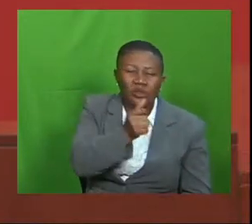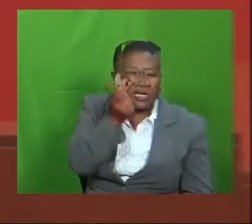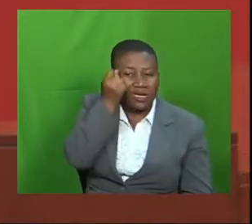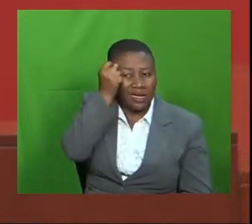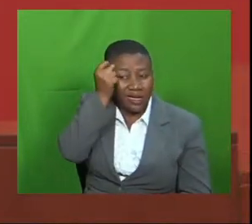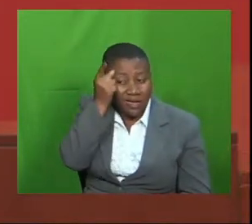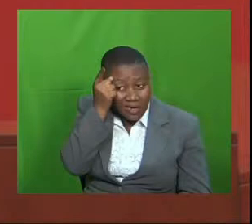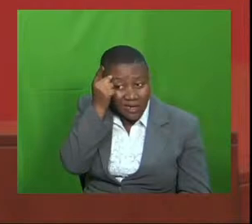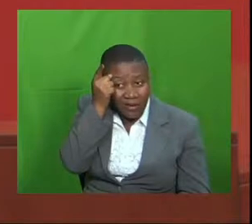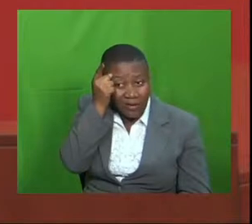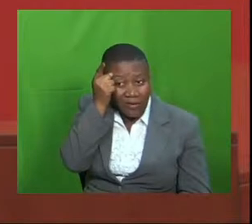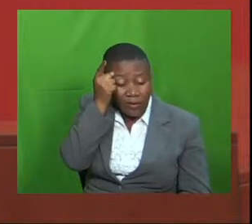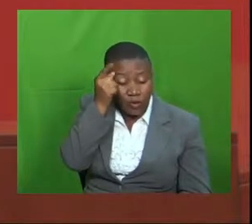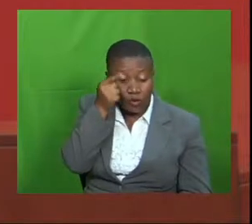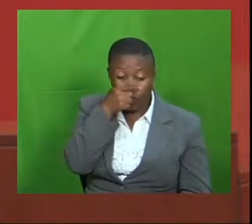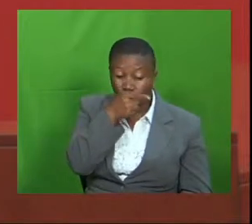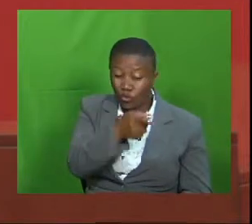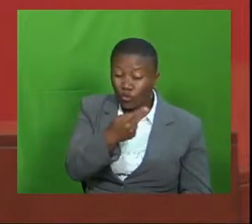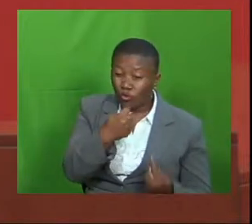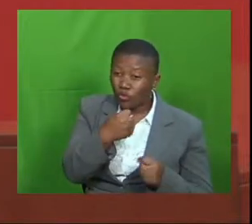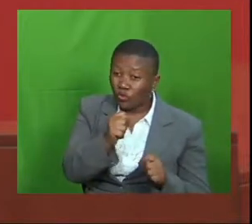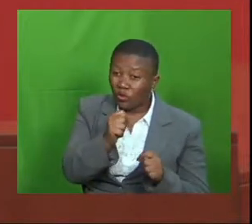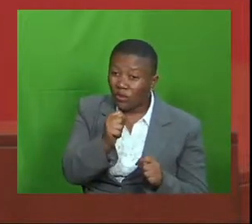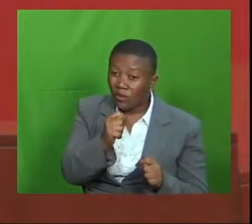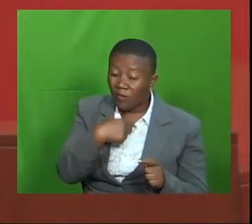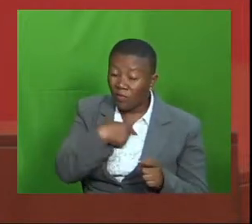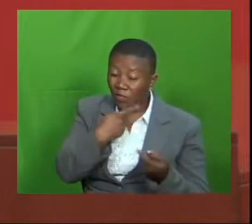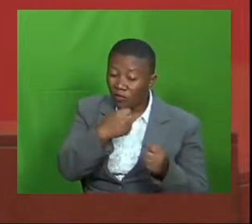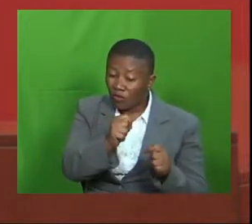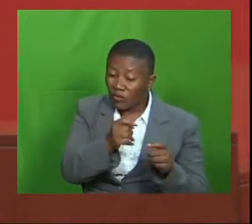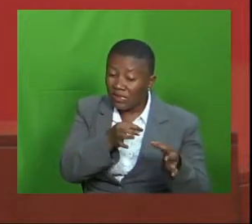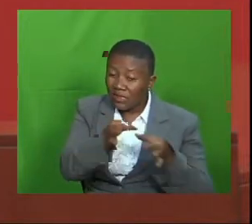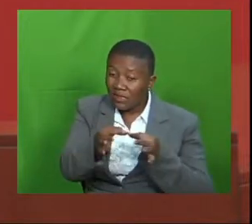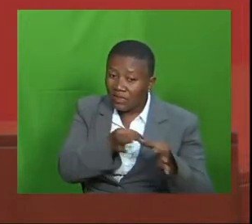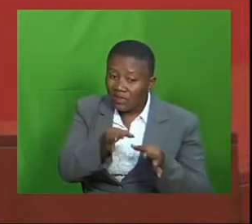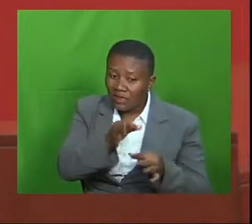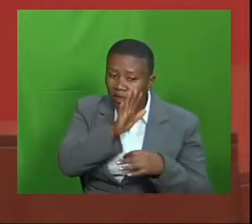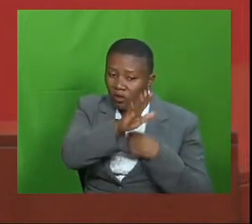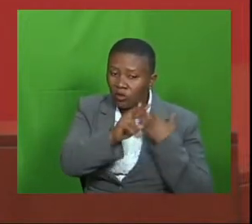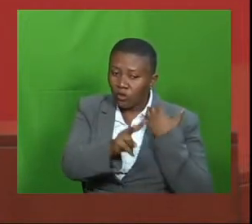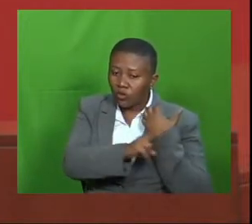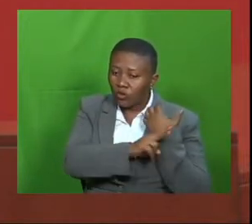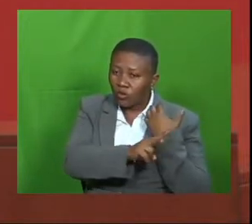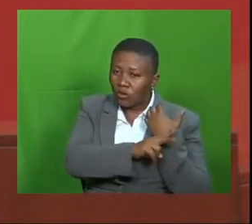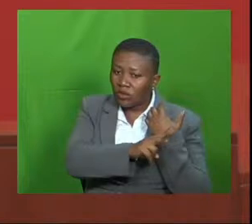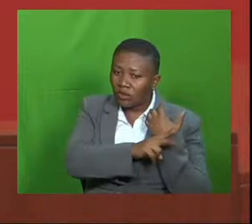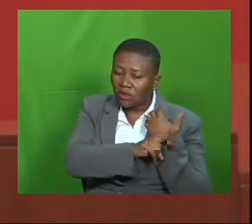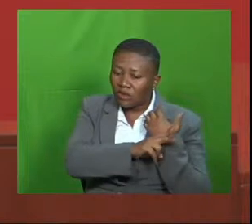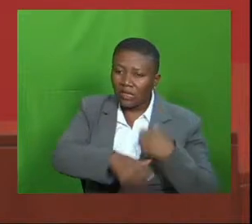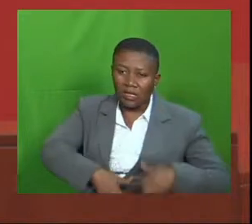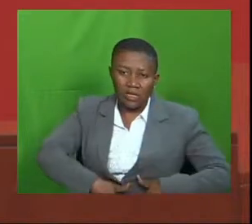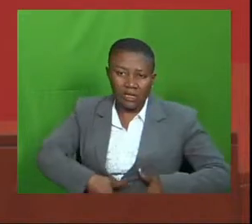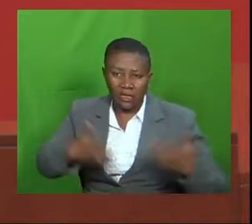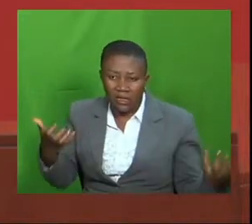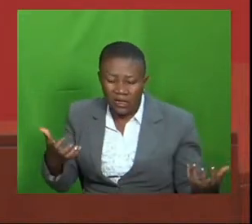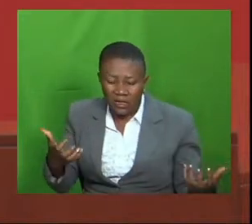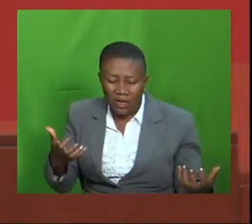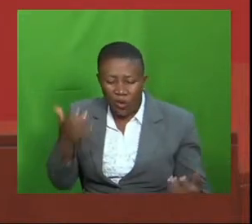in trying to explain a matter, and your deputy objected to my choice of the word, you don't